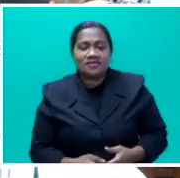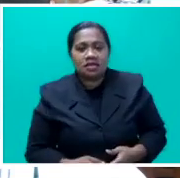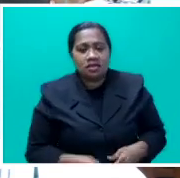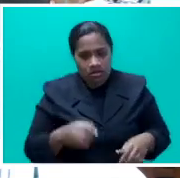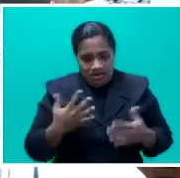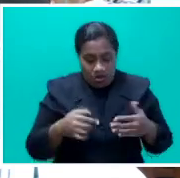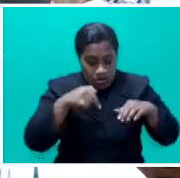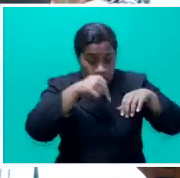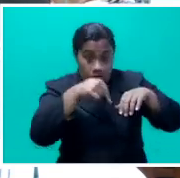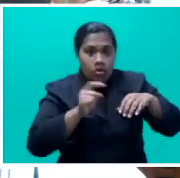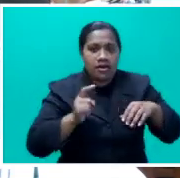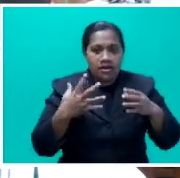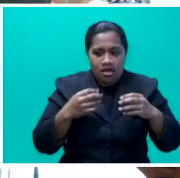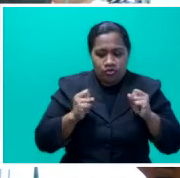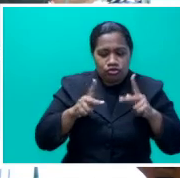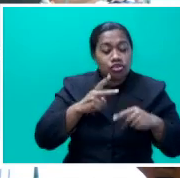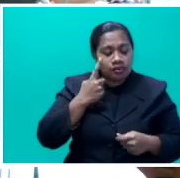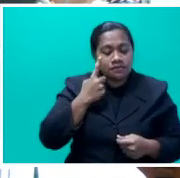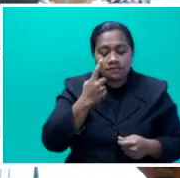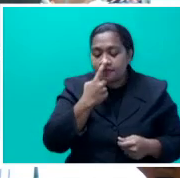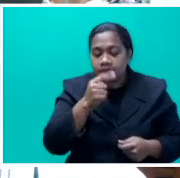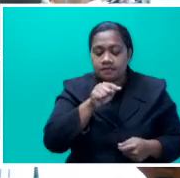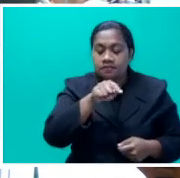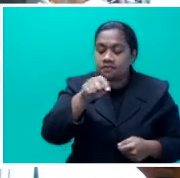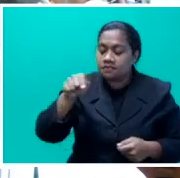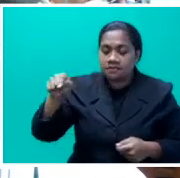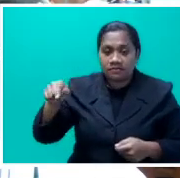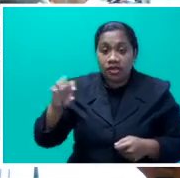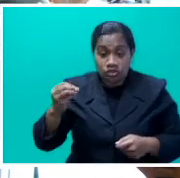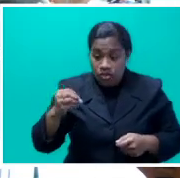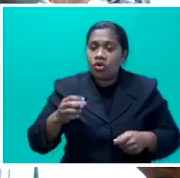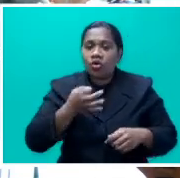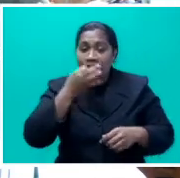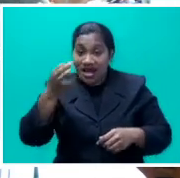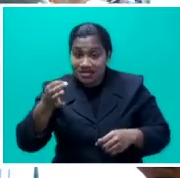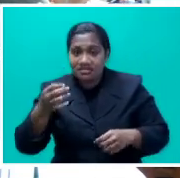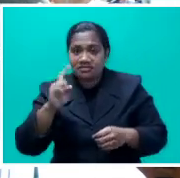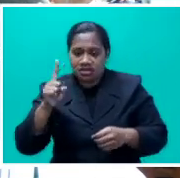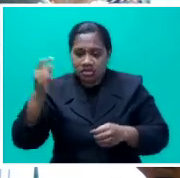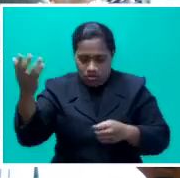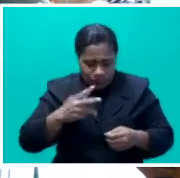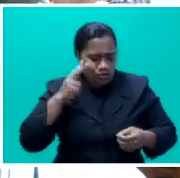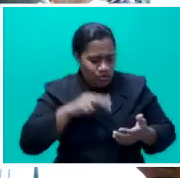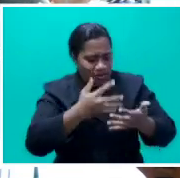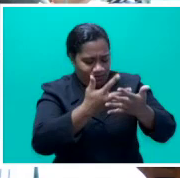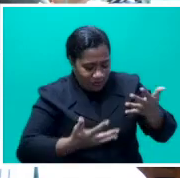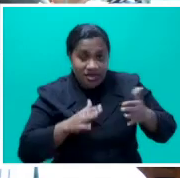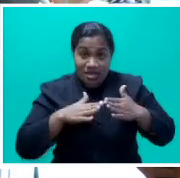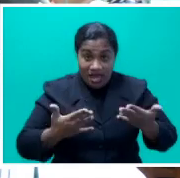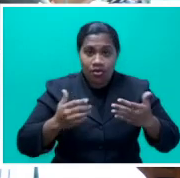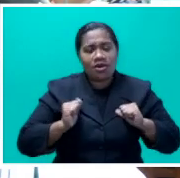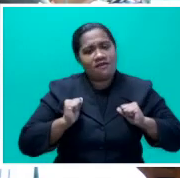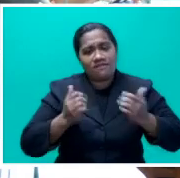at the state-of-the-art facility that is now available, and of course thankful to the Australian and the New Zealand government for providing us